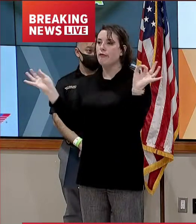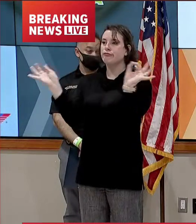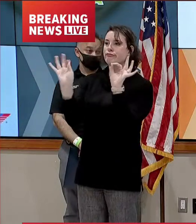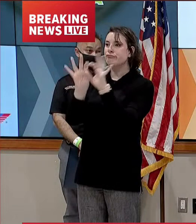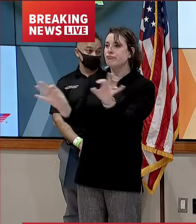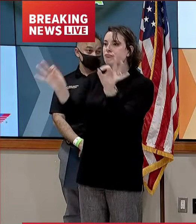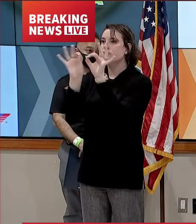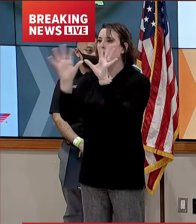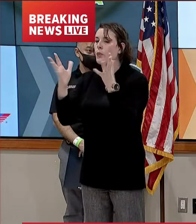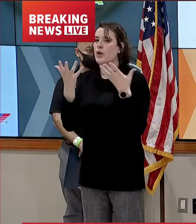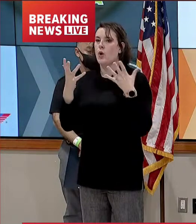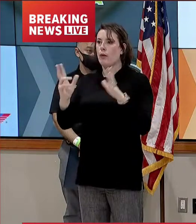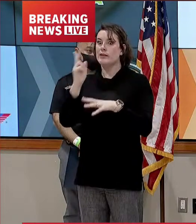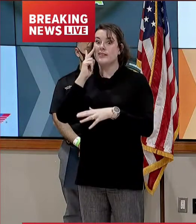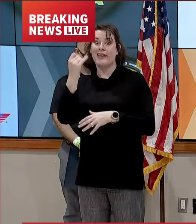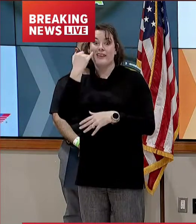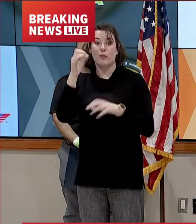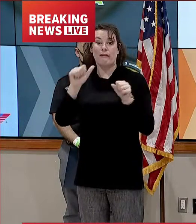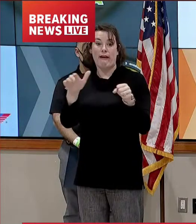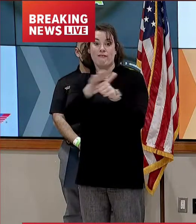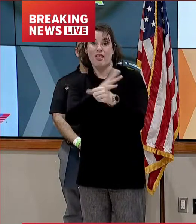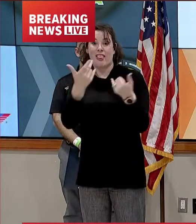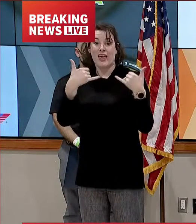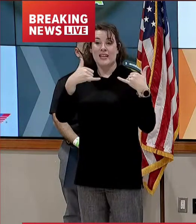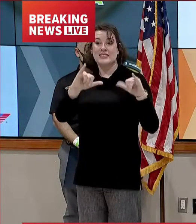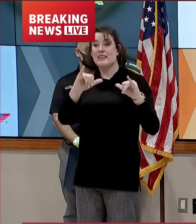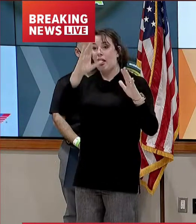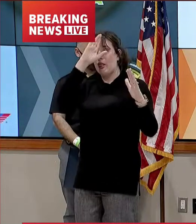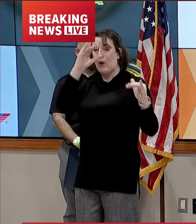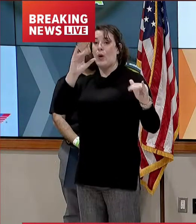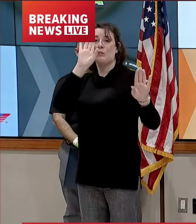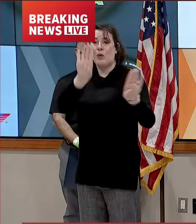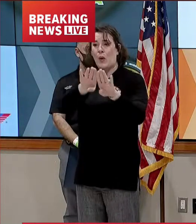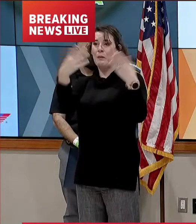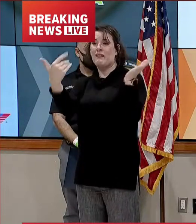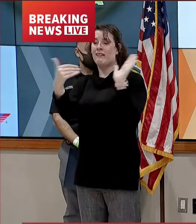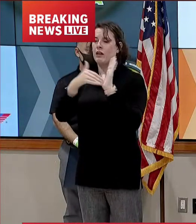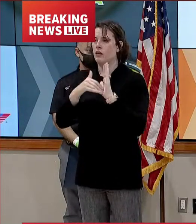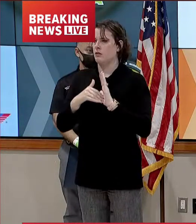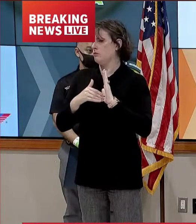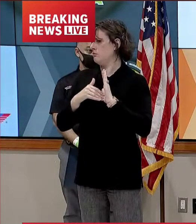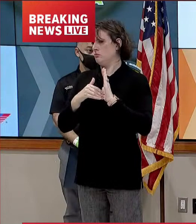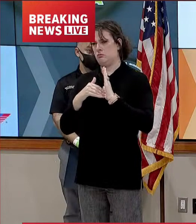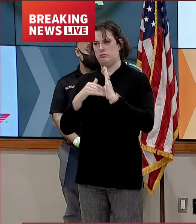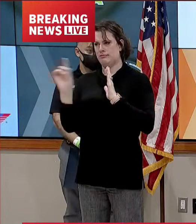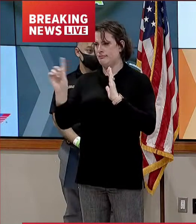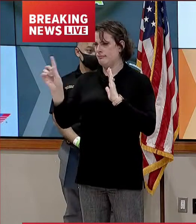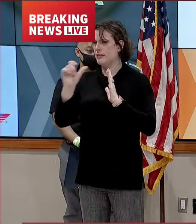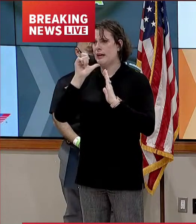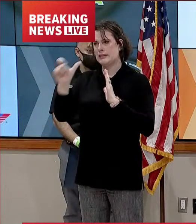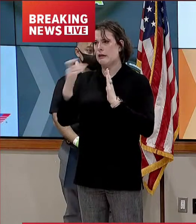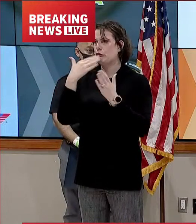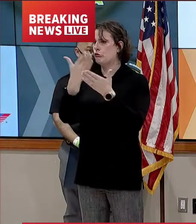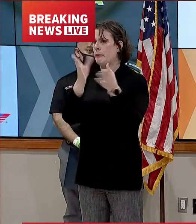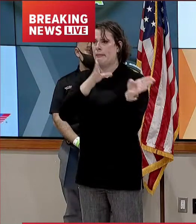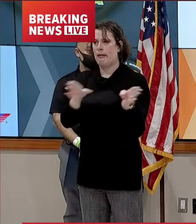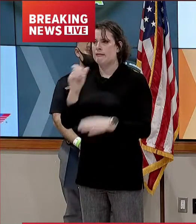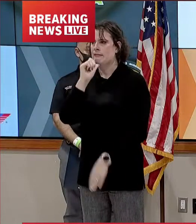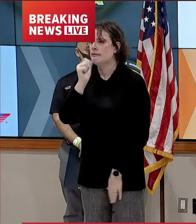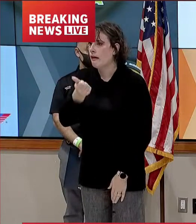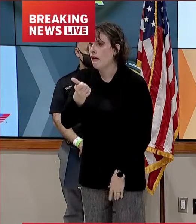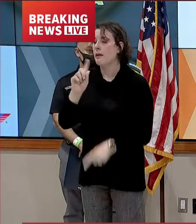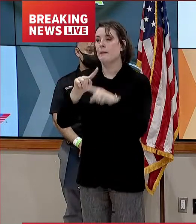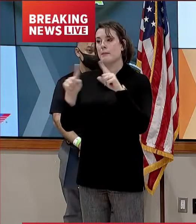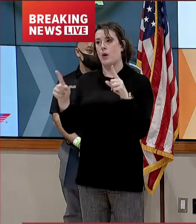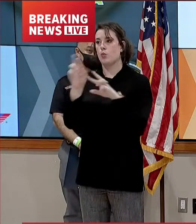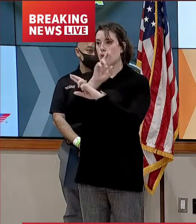fill every single bed in this county and somehow still hope to be reopened. That is not a logical plan. But we're